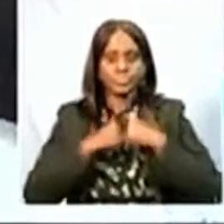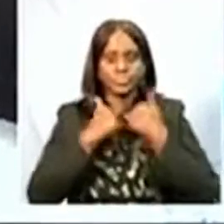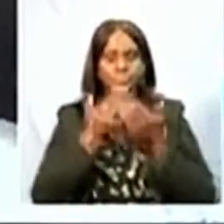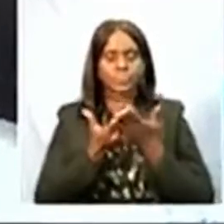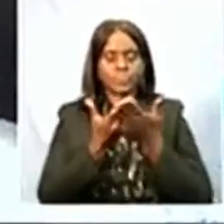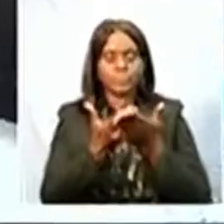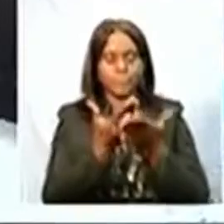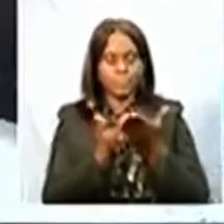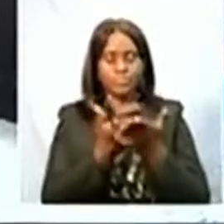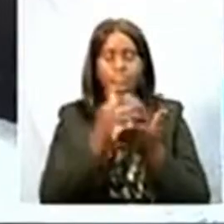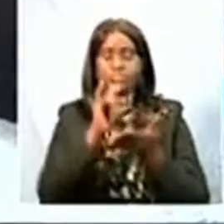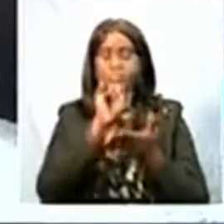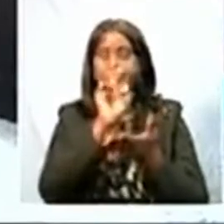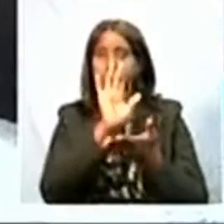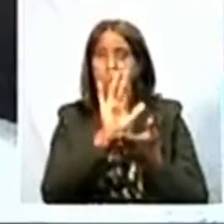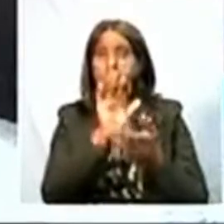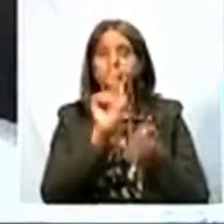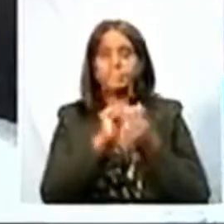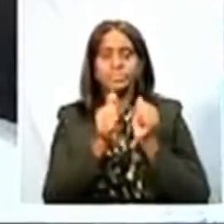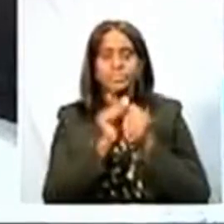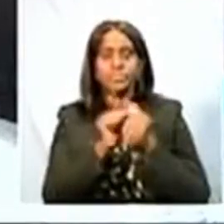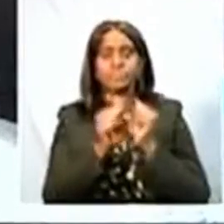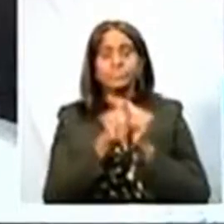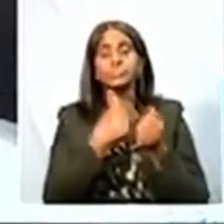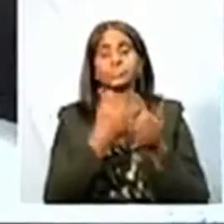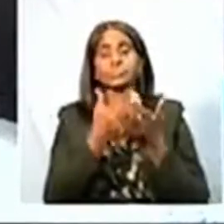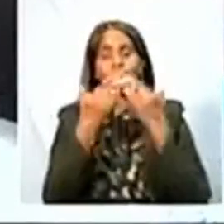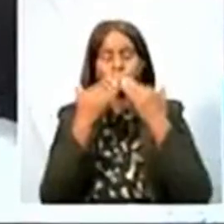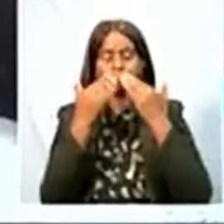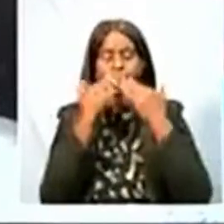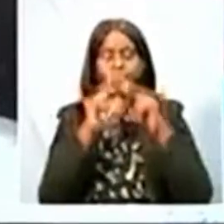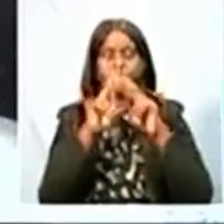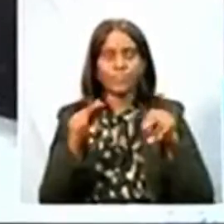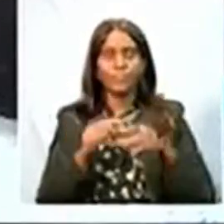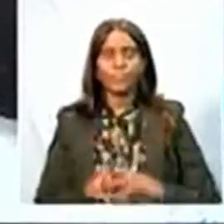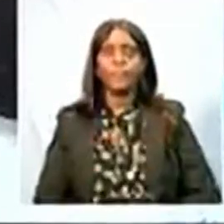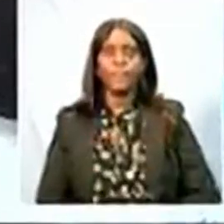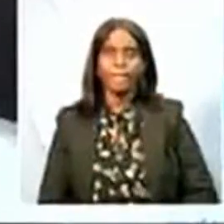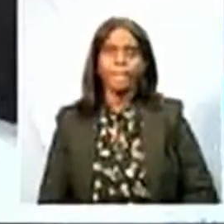submitting that indeed there was an oversight. Thank you, Chair.